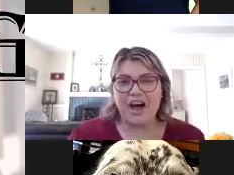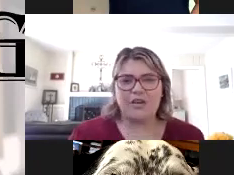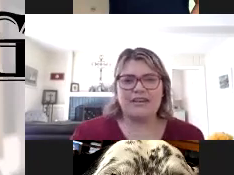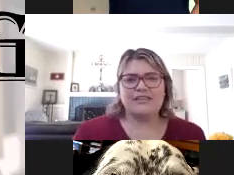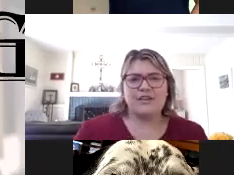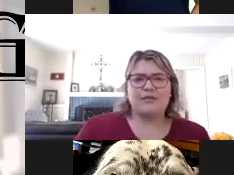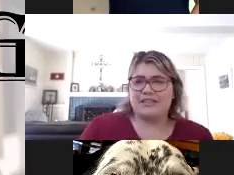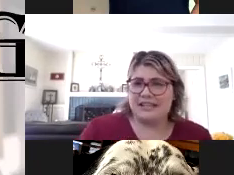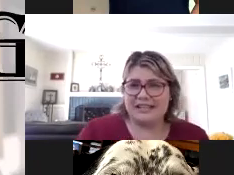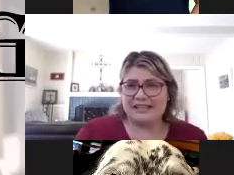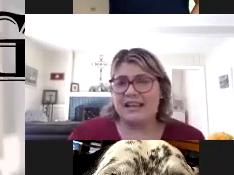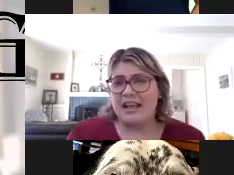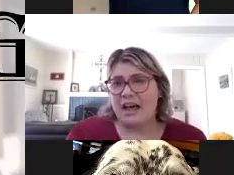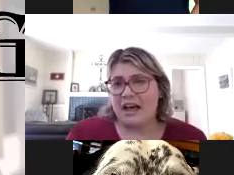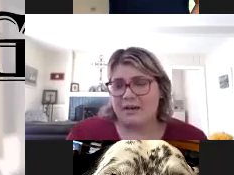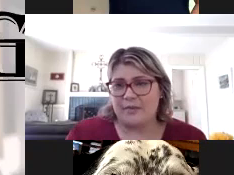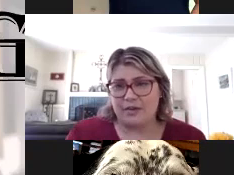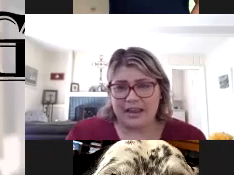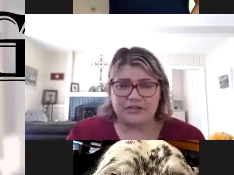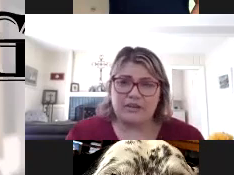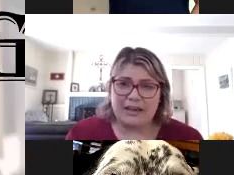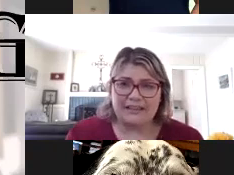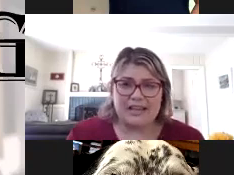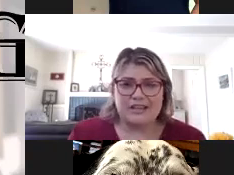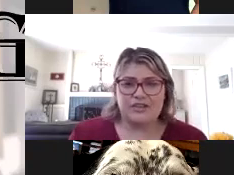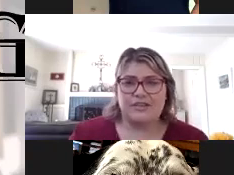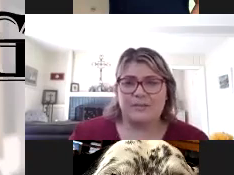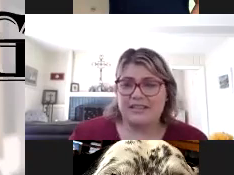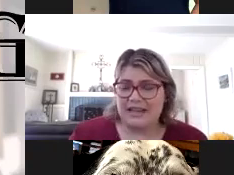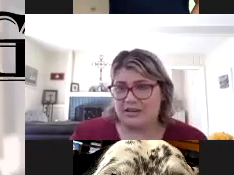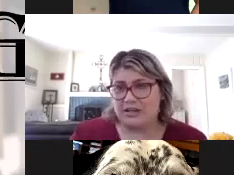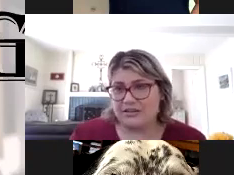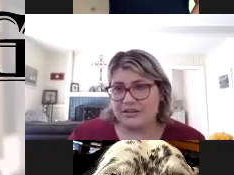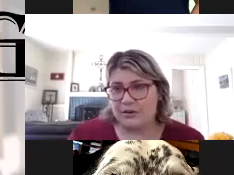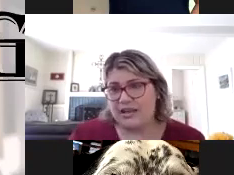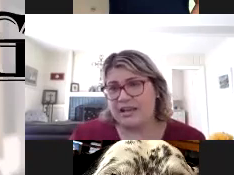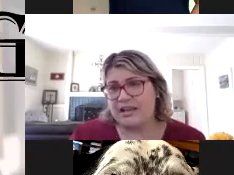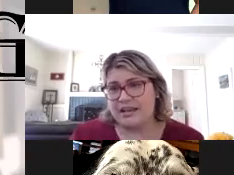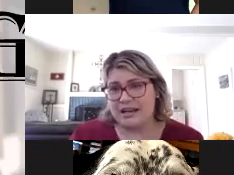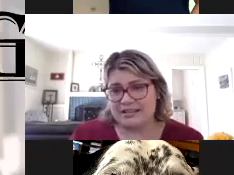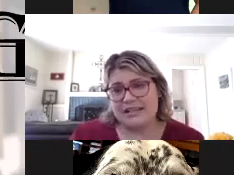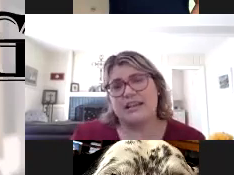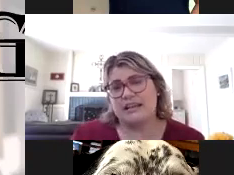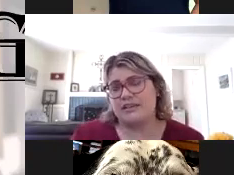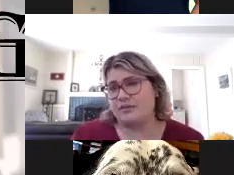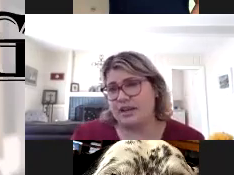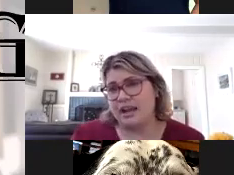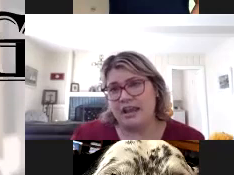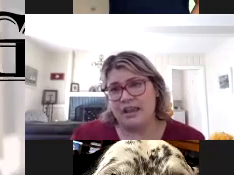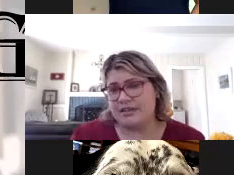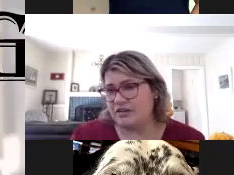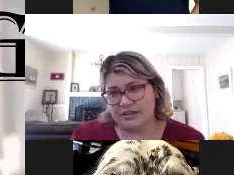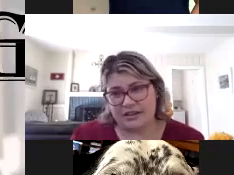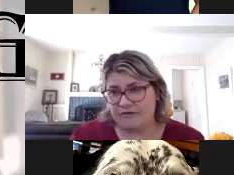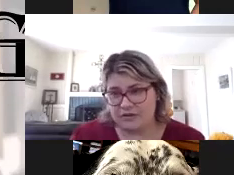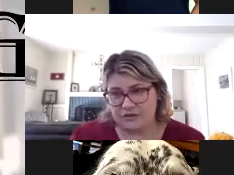and Congress oversees, or they try to regulate and ensure some standards. So in 1993,